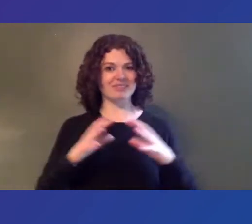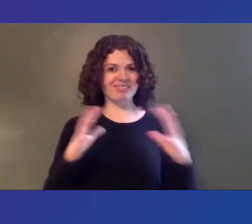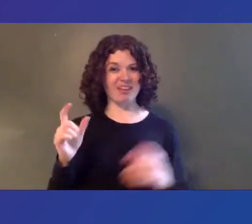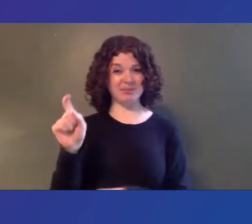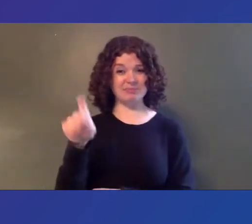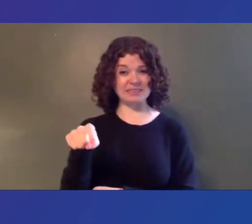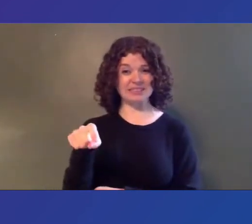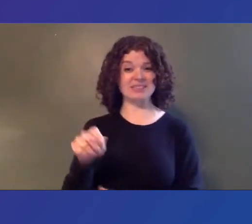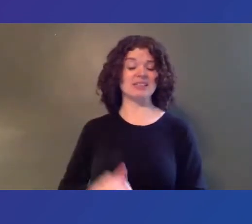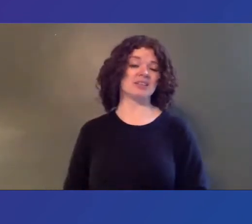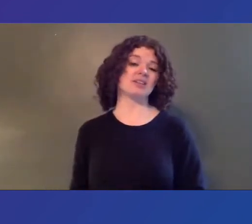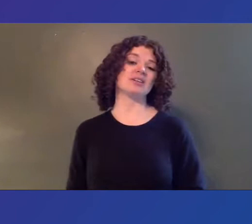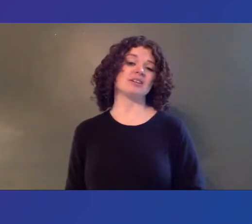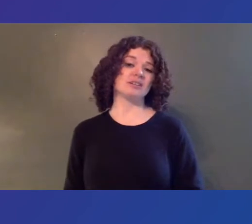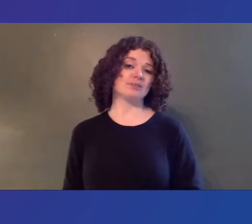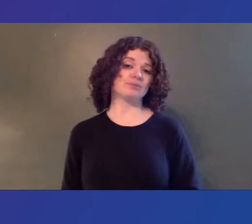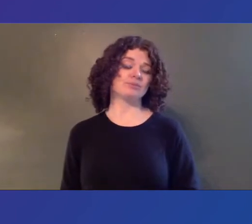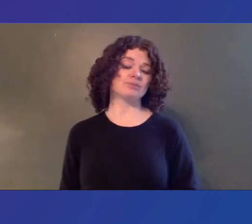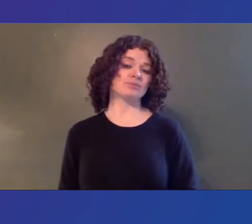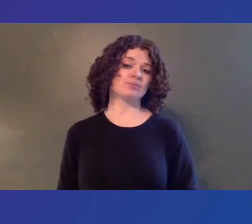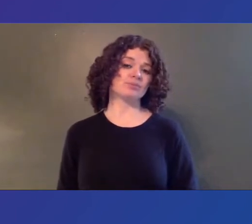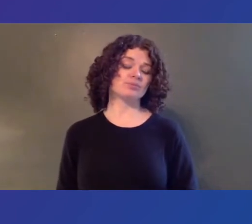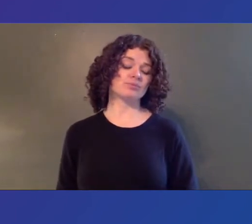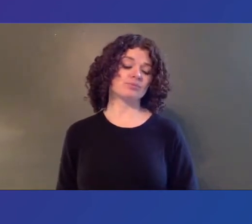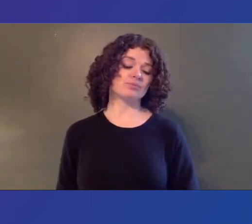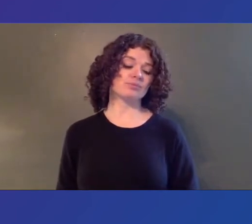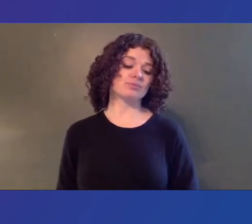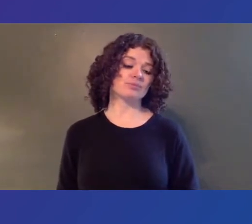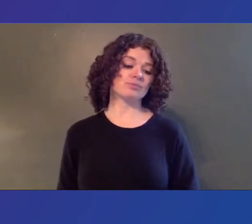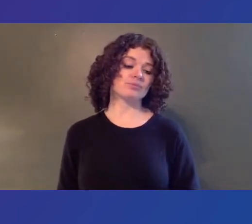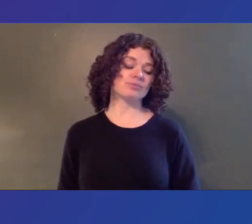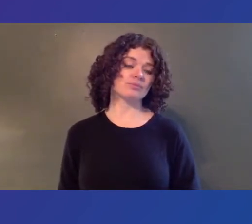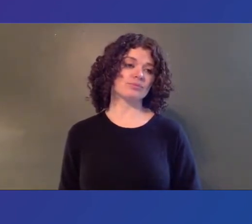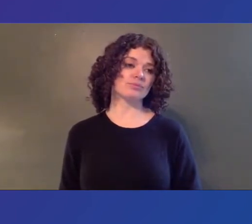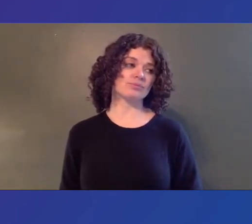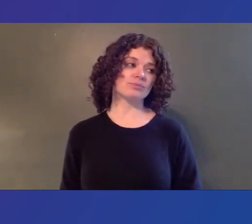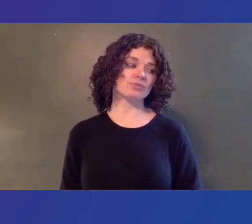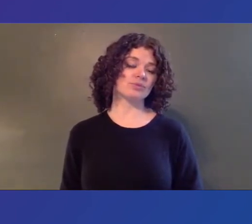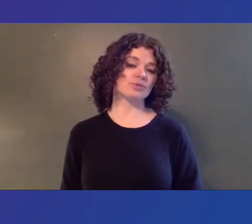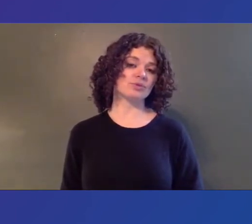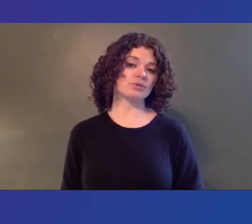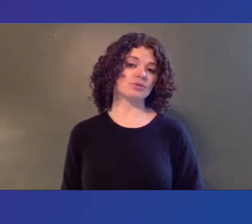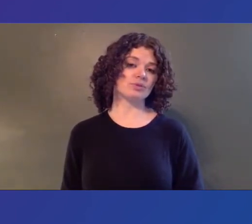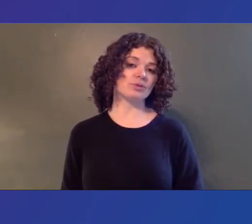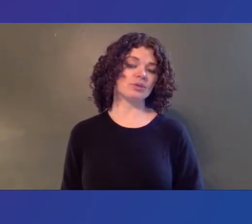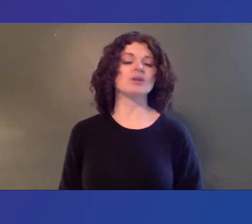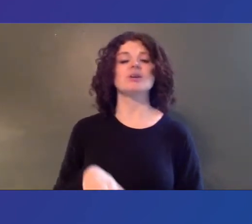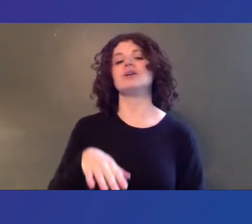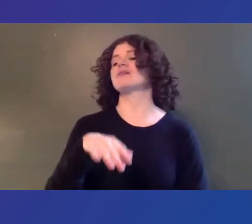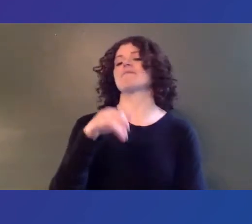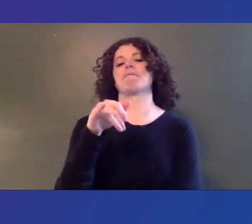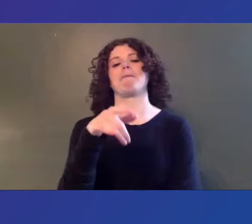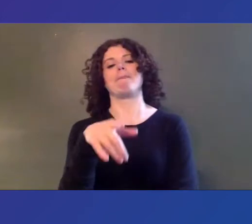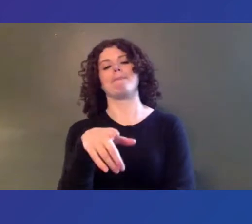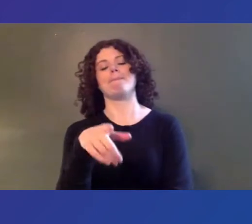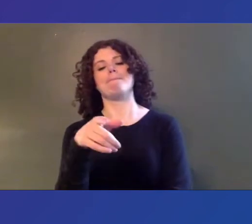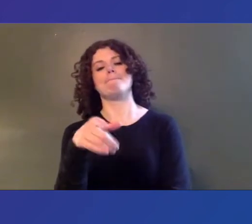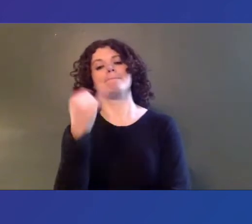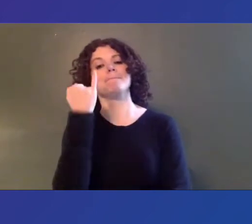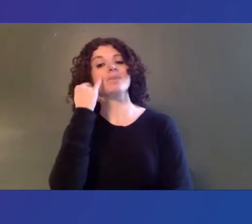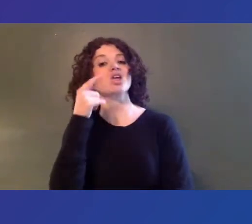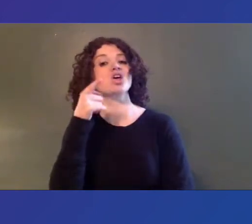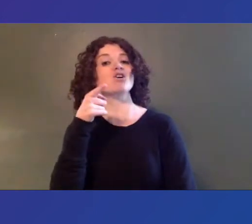how, if you were to think about one or two North